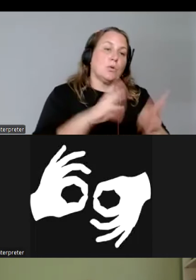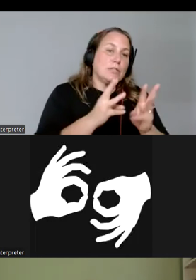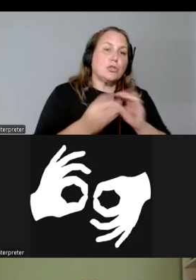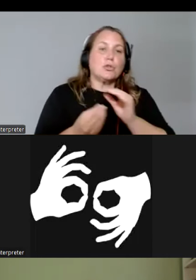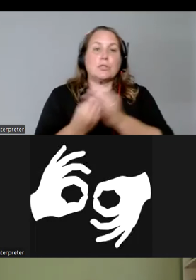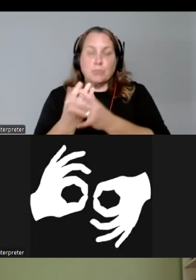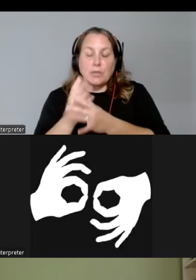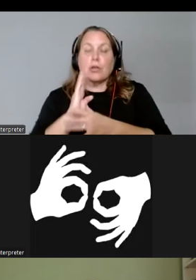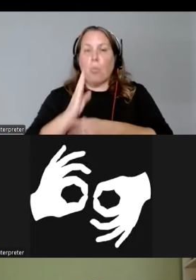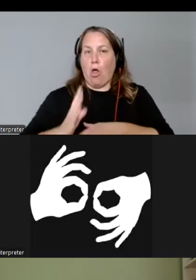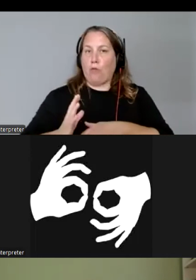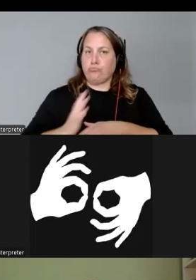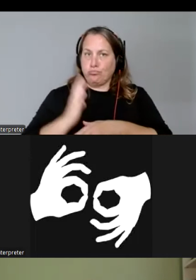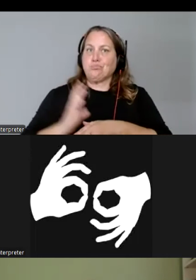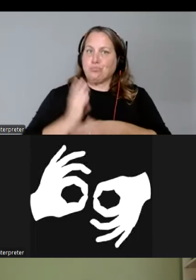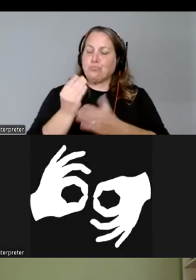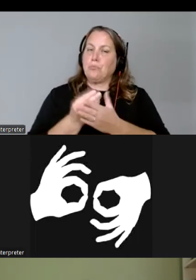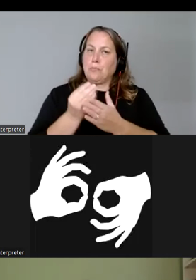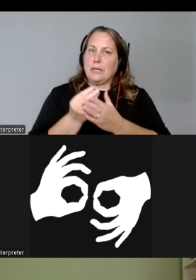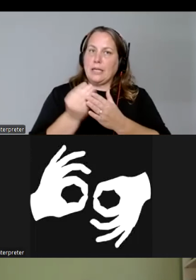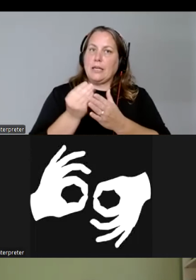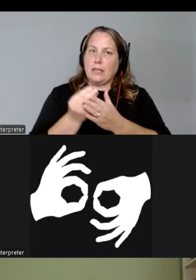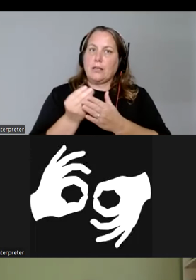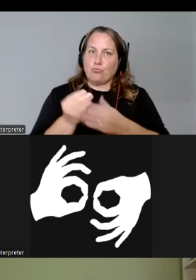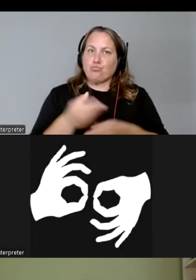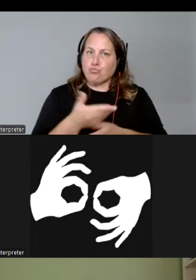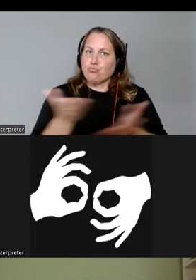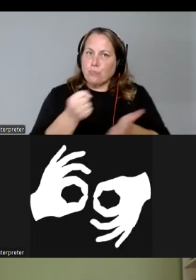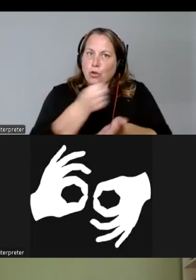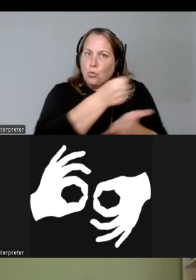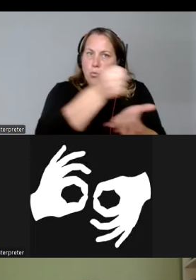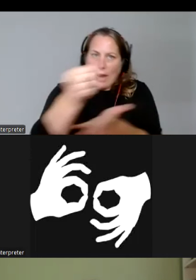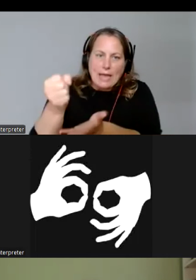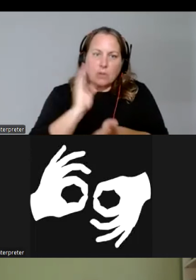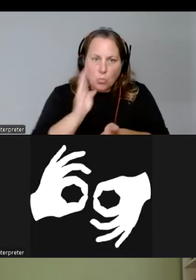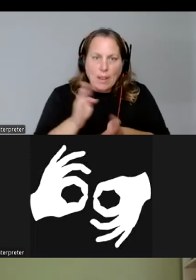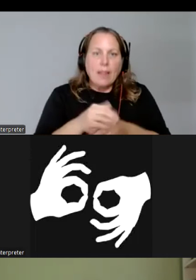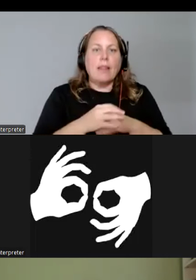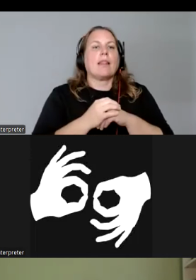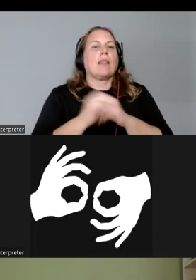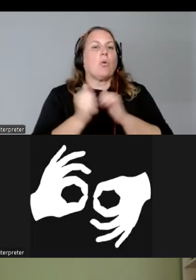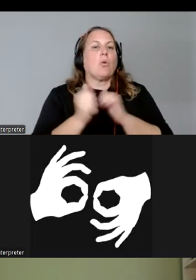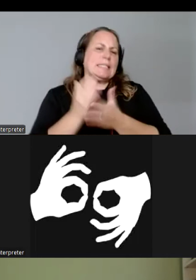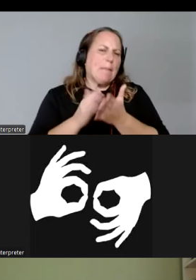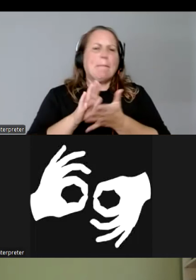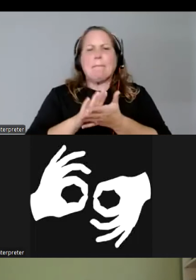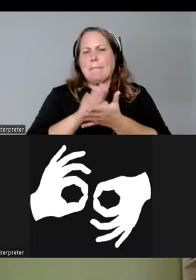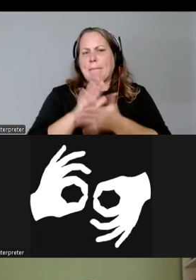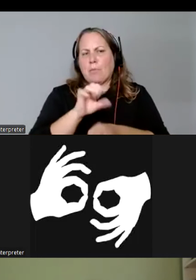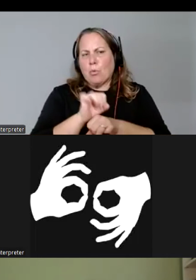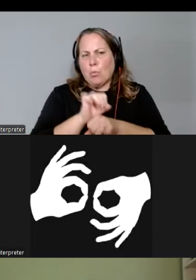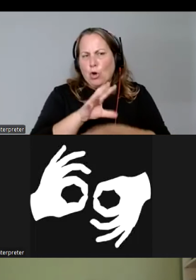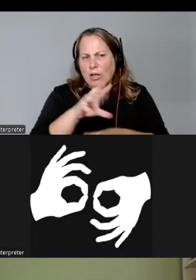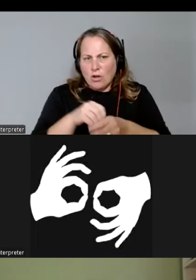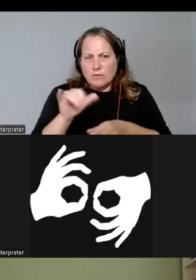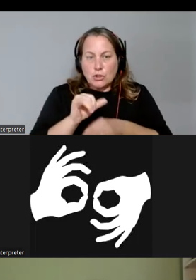payments will be distributed to the artists who submit the paperwork, which is very minimal with TAC. We will have a